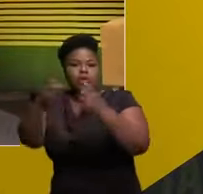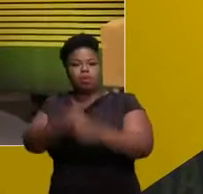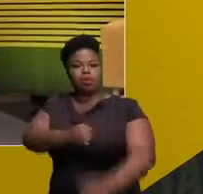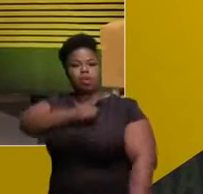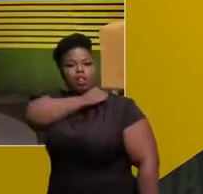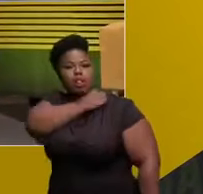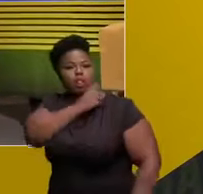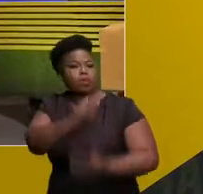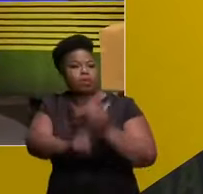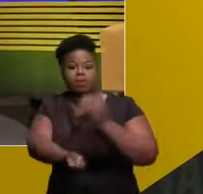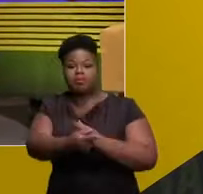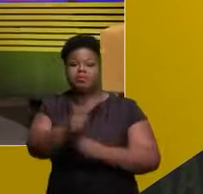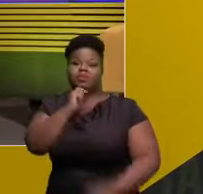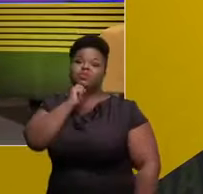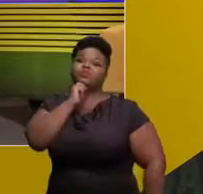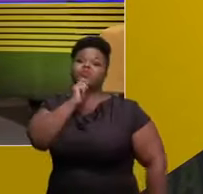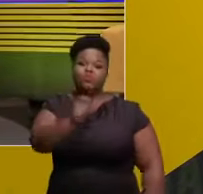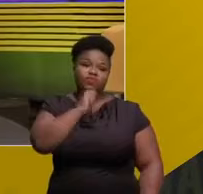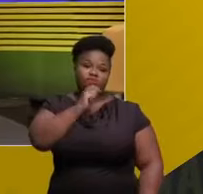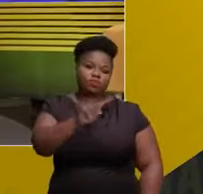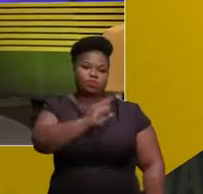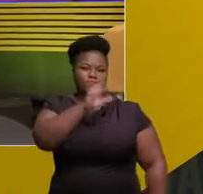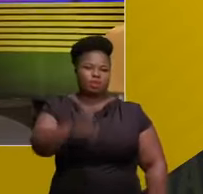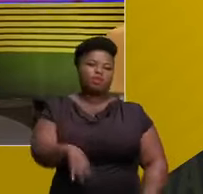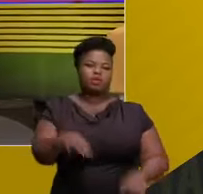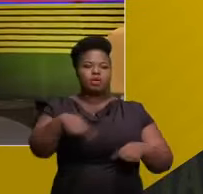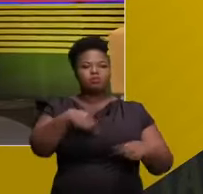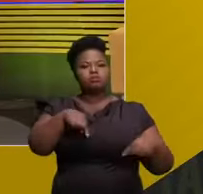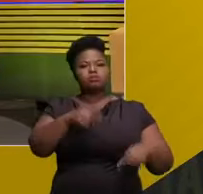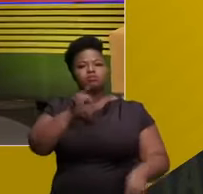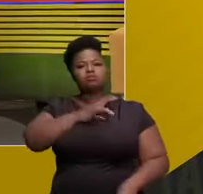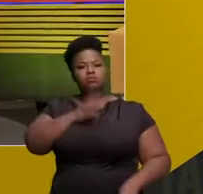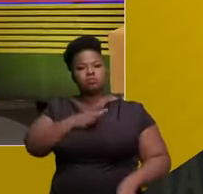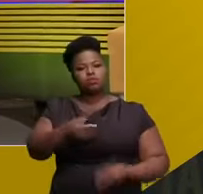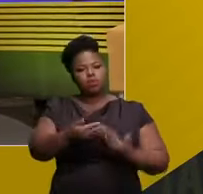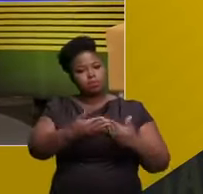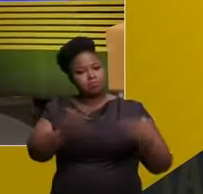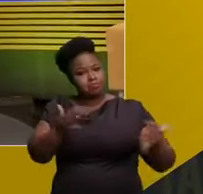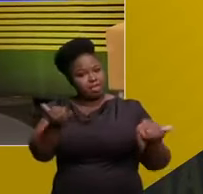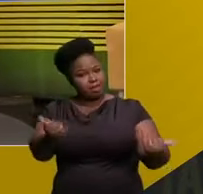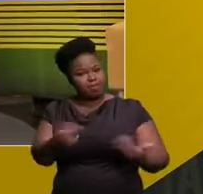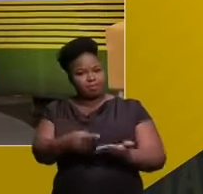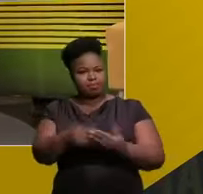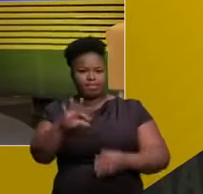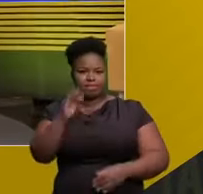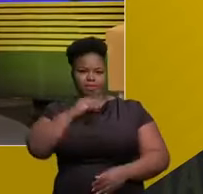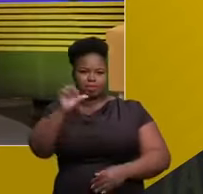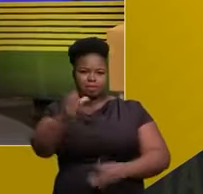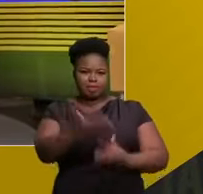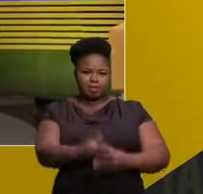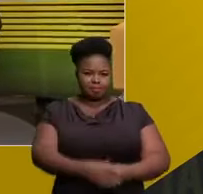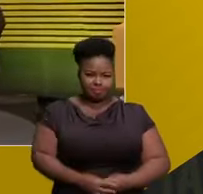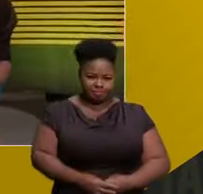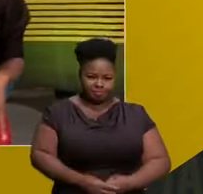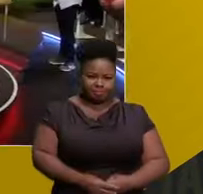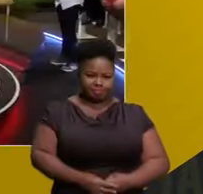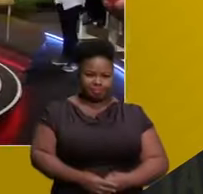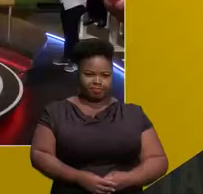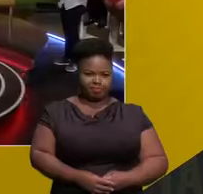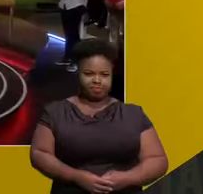poho. These are the real fears of South Africans, and this is the conversation that we're opening up lekhono mokwa Daily Thetha. Do stay with us after the break.